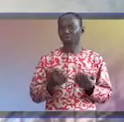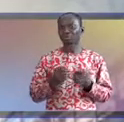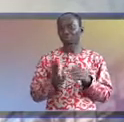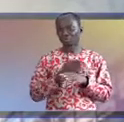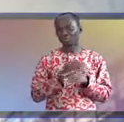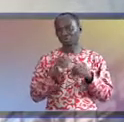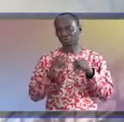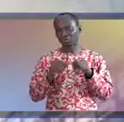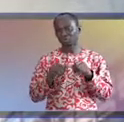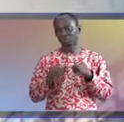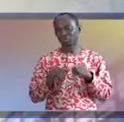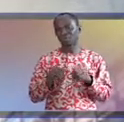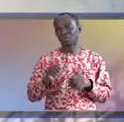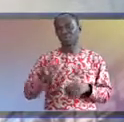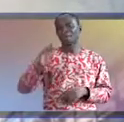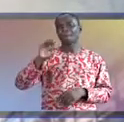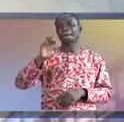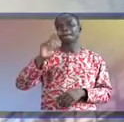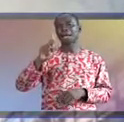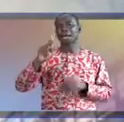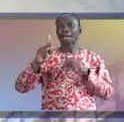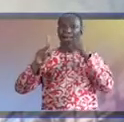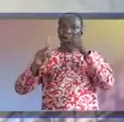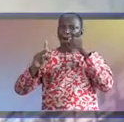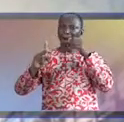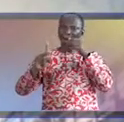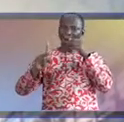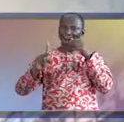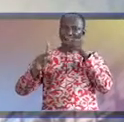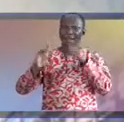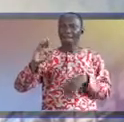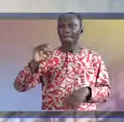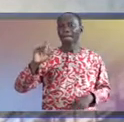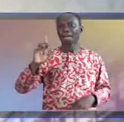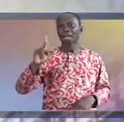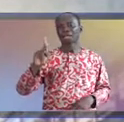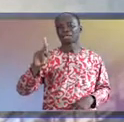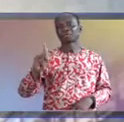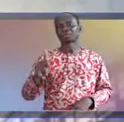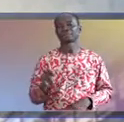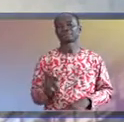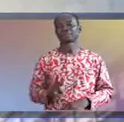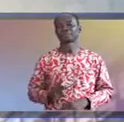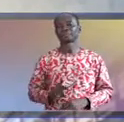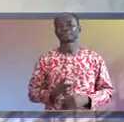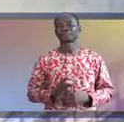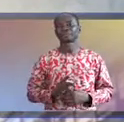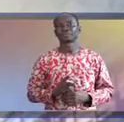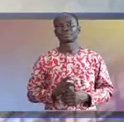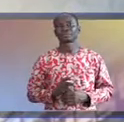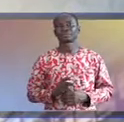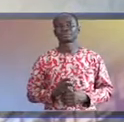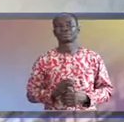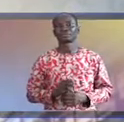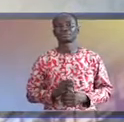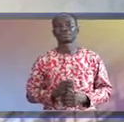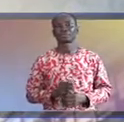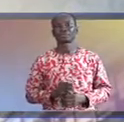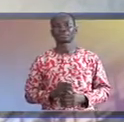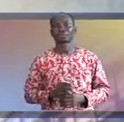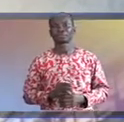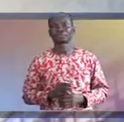wotwe before we go to the third baptism John says certain things about his baptism which